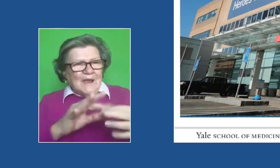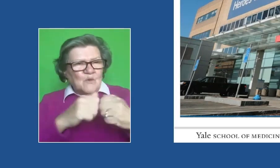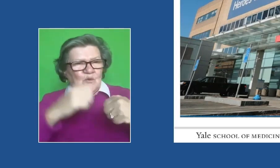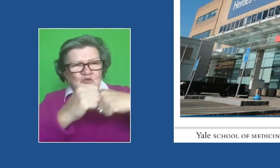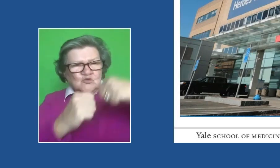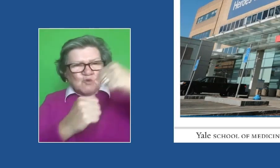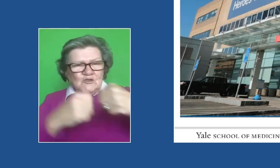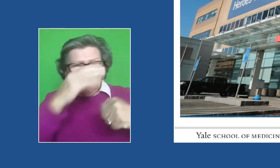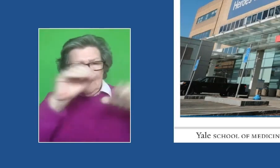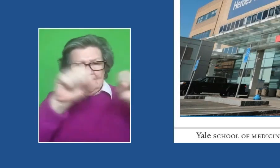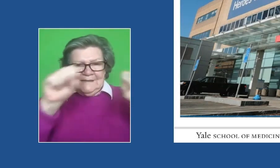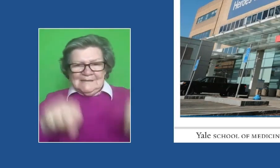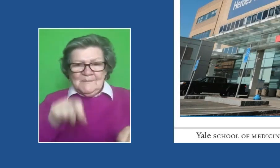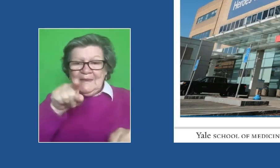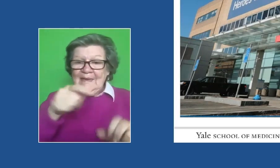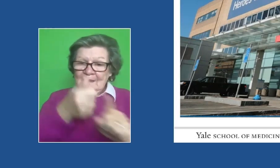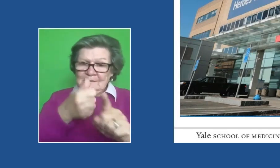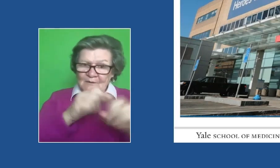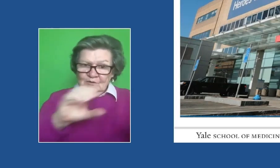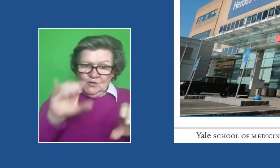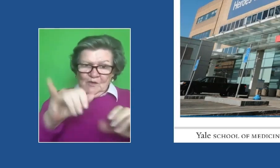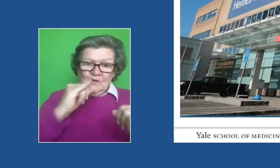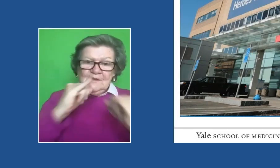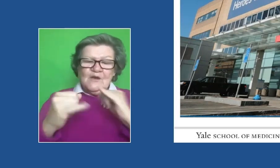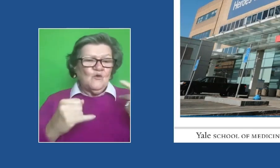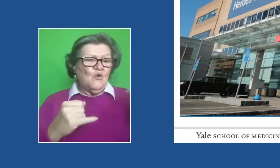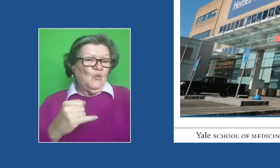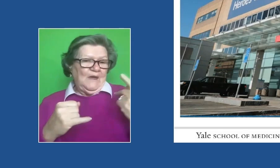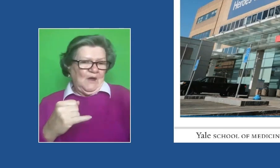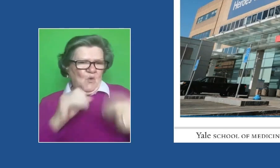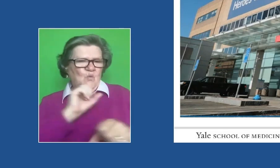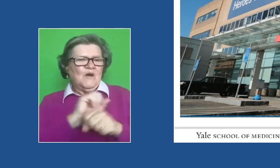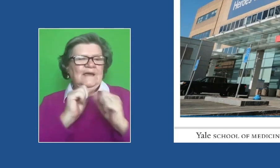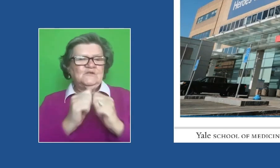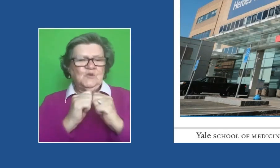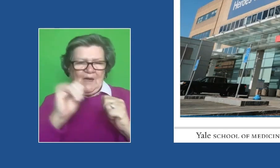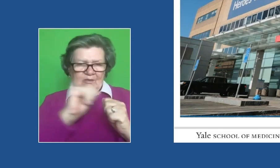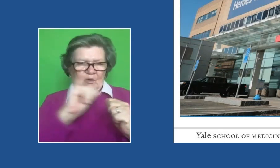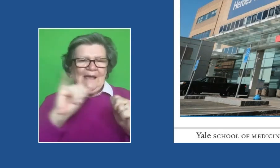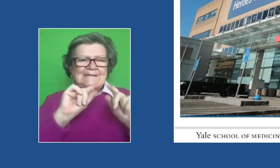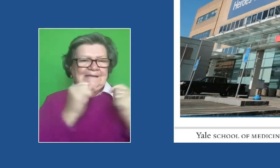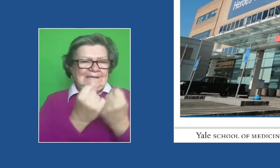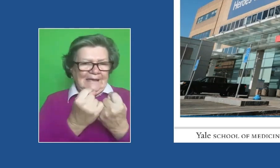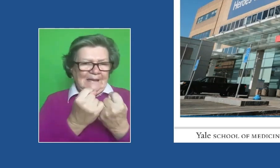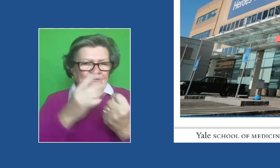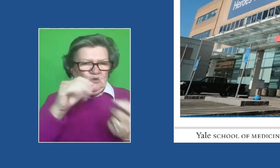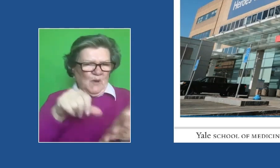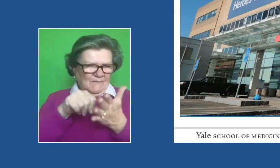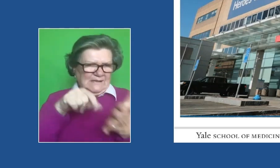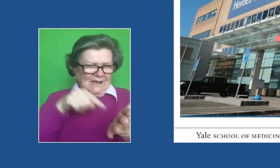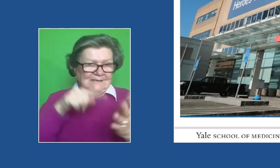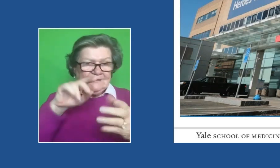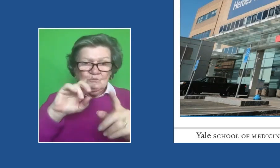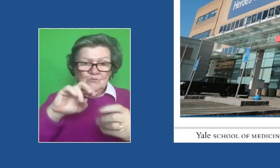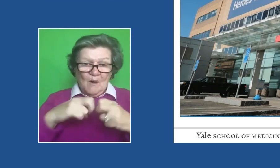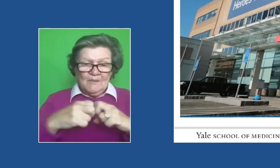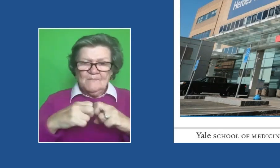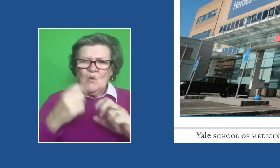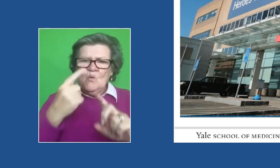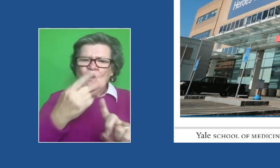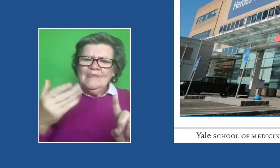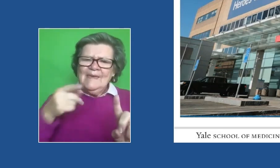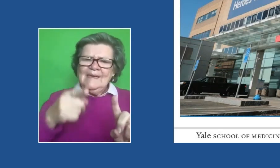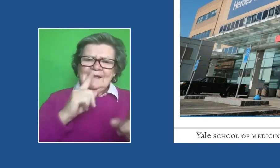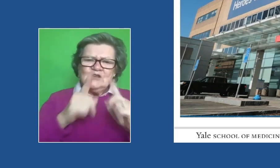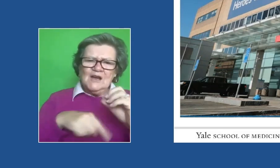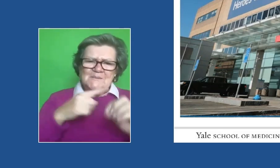is doing those interviews himself, and we're working together as a team to try to highlight this problem. And one thing that he talked about in the